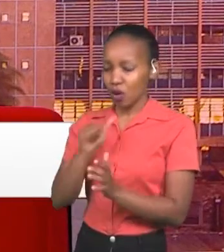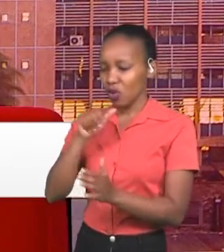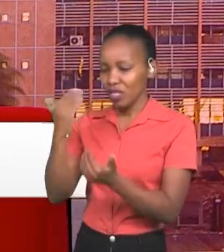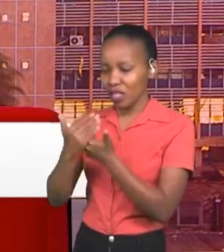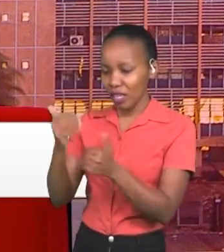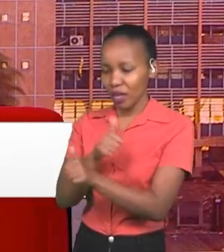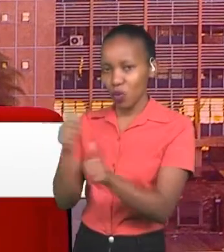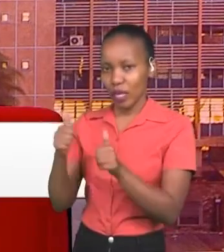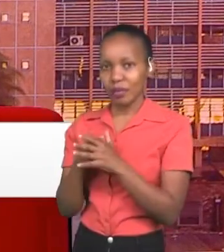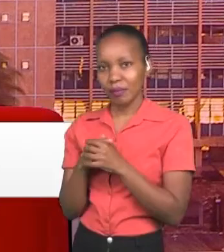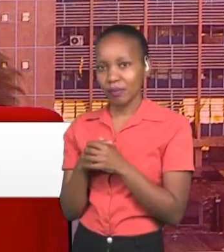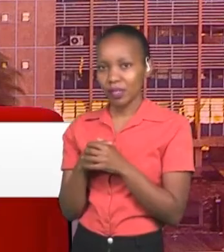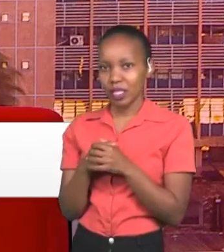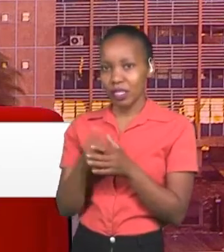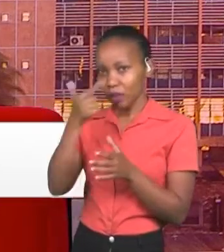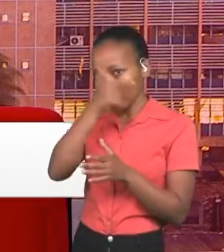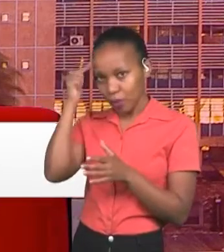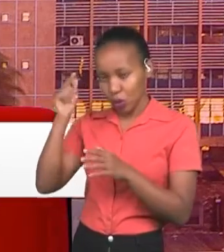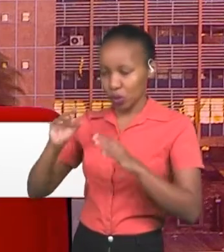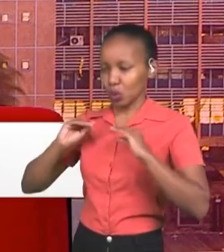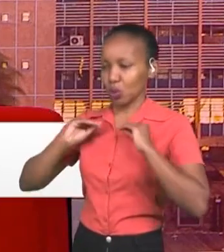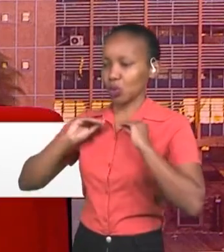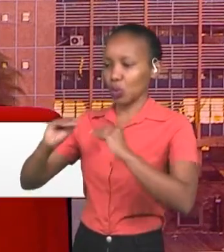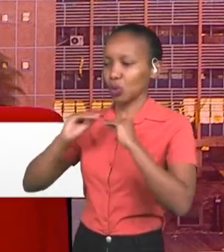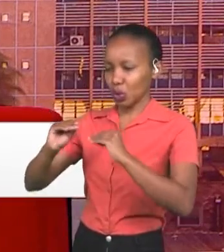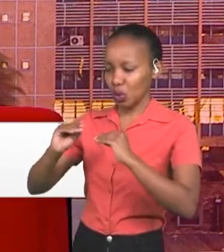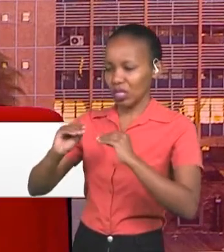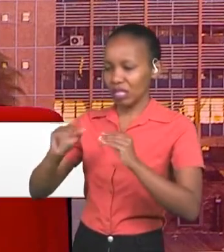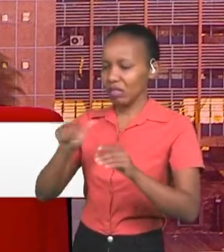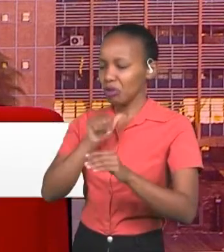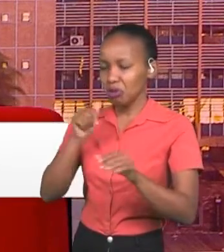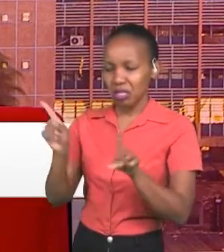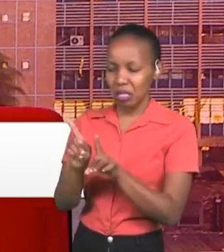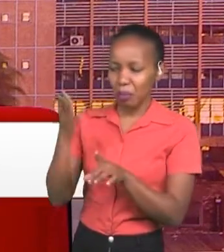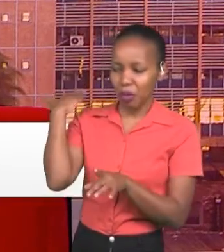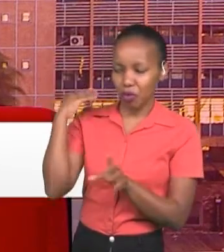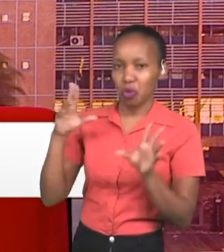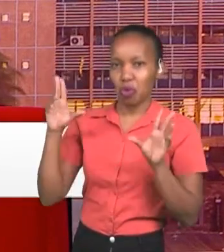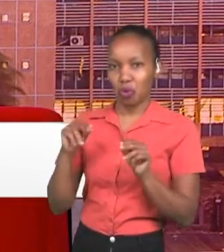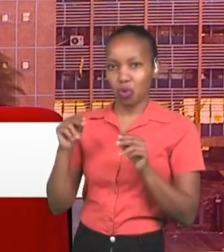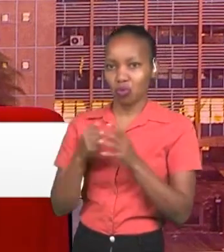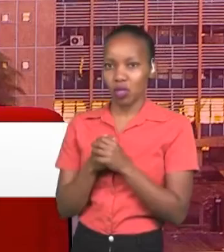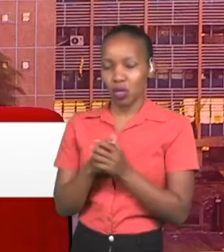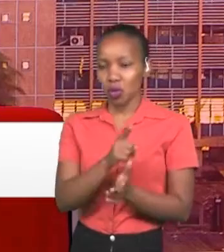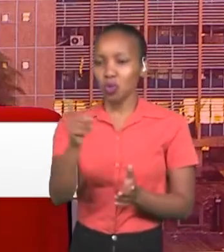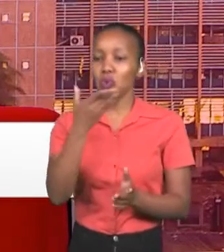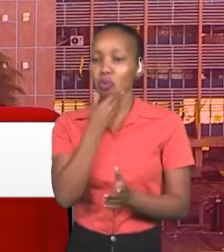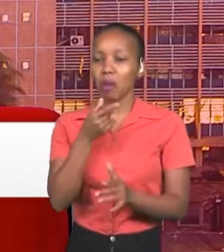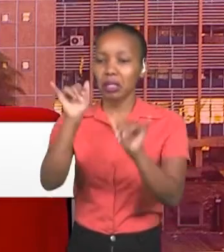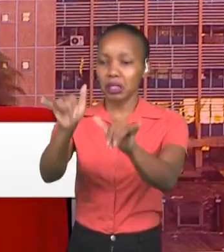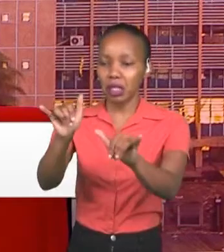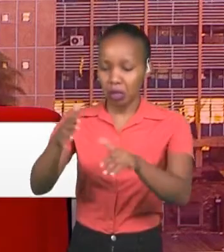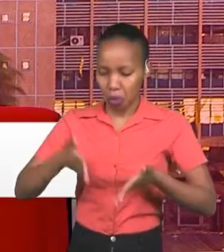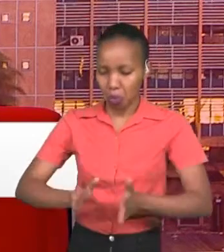people at Squeezy atufunza wangu vile watu walikuwa wanafunzwa kitambo. Squeezy ni wewe kama mwanaume, find